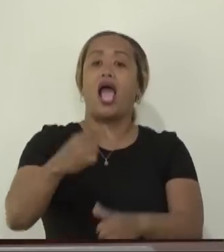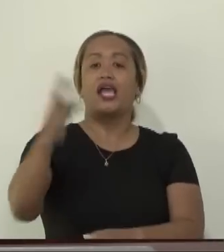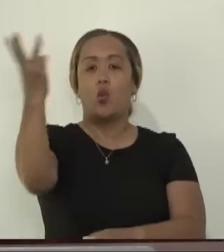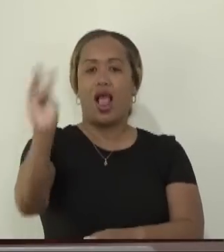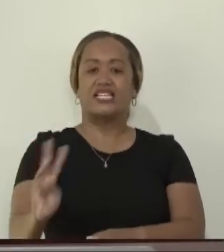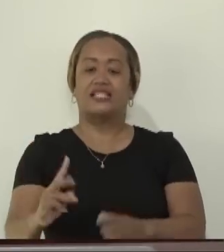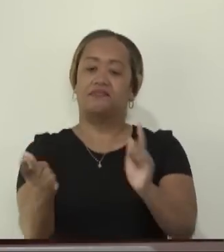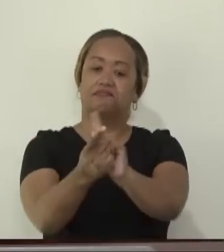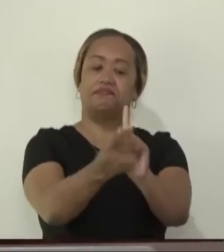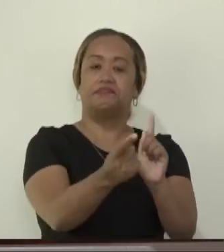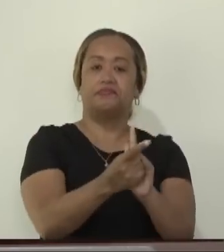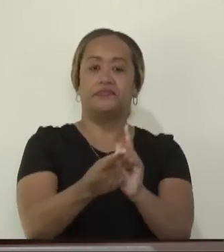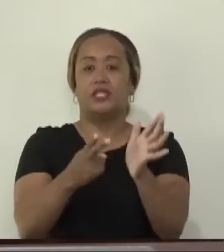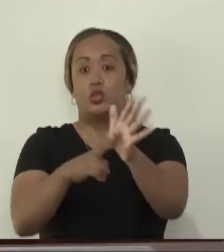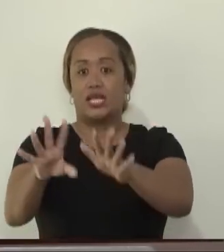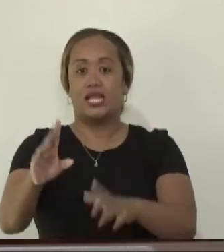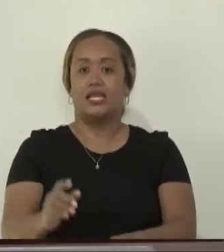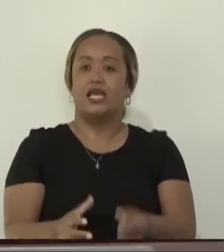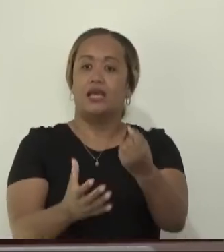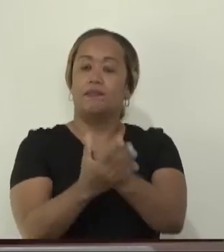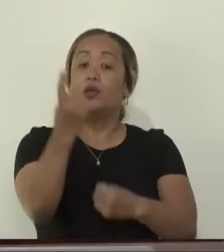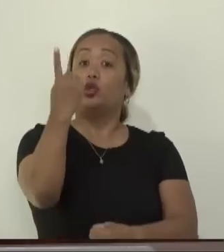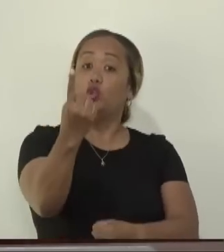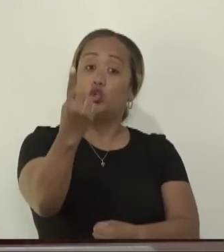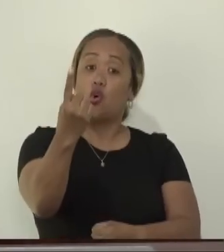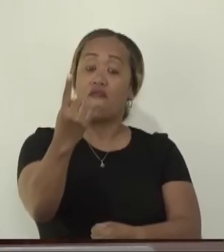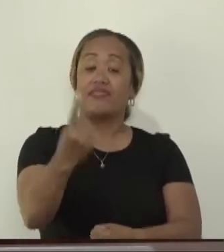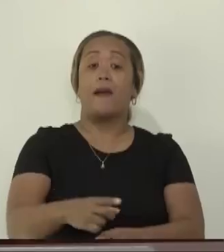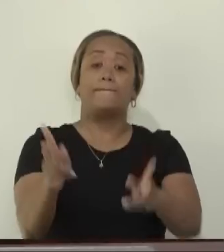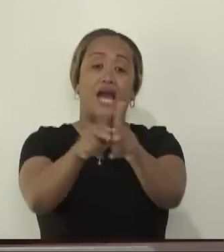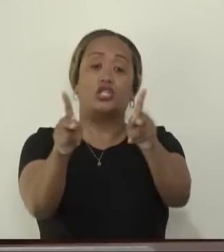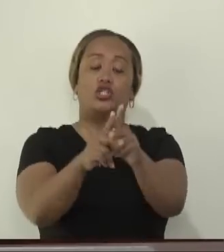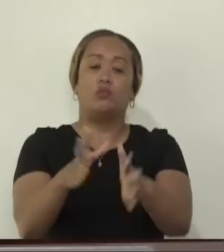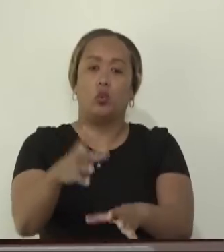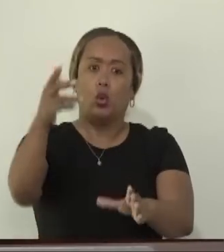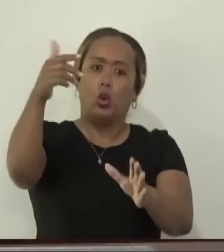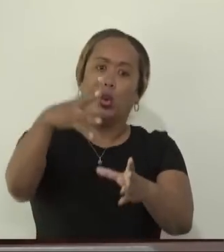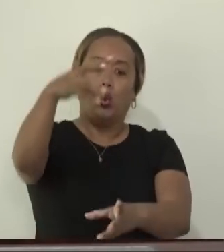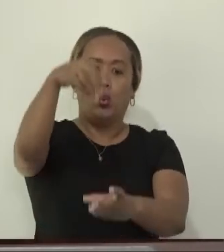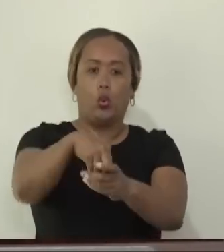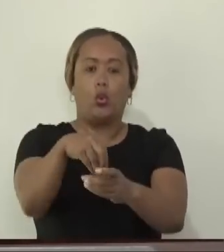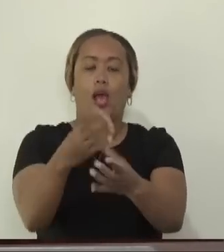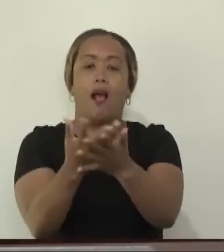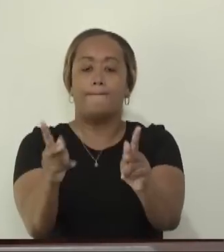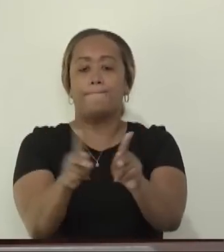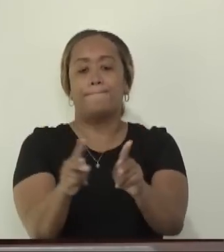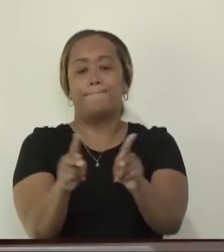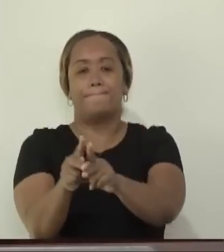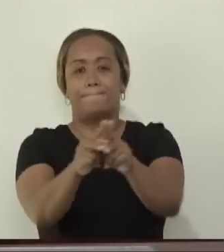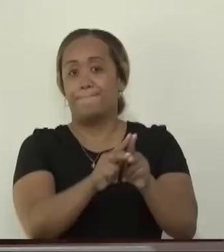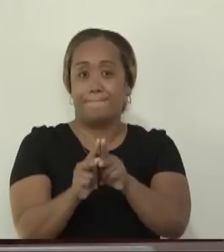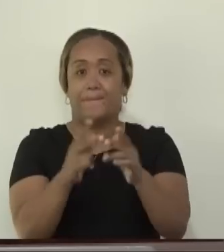Partnership Agreement with New Zealand, we have deepened our bilateral partnership. We